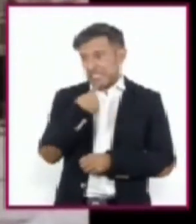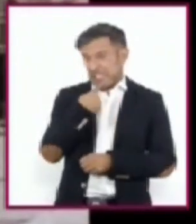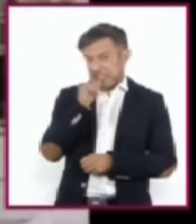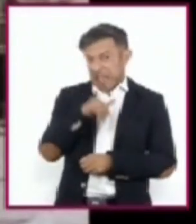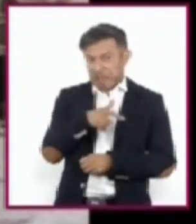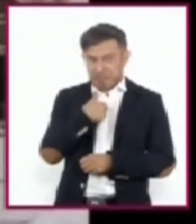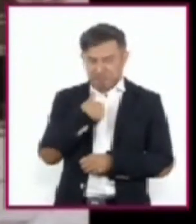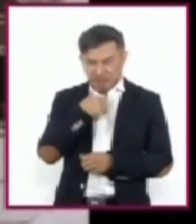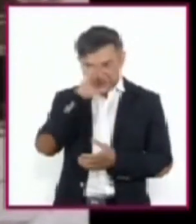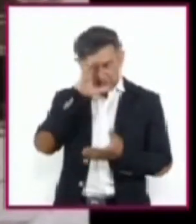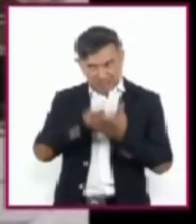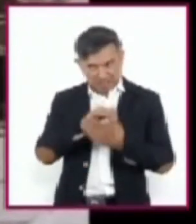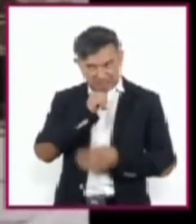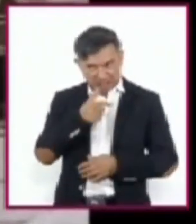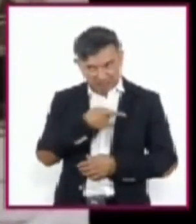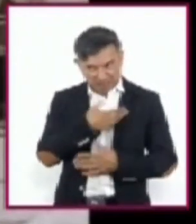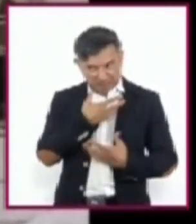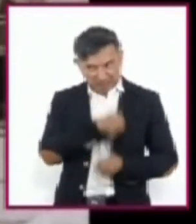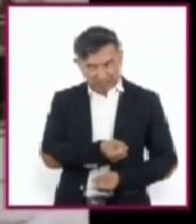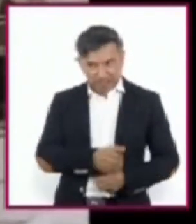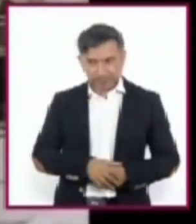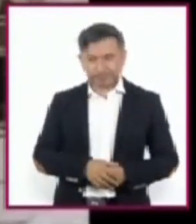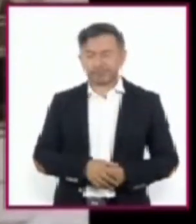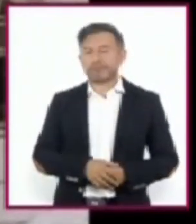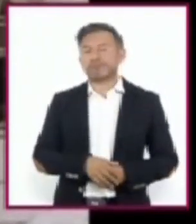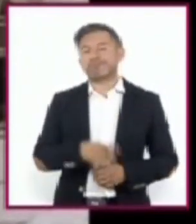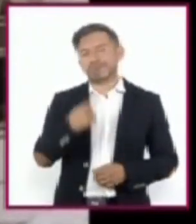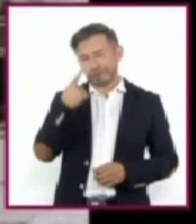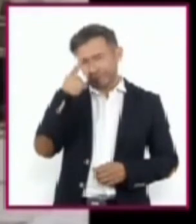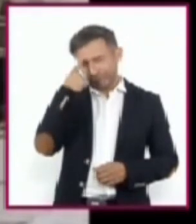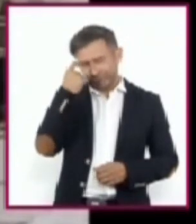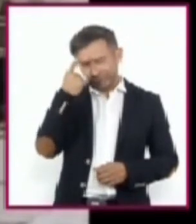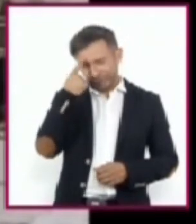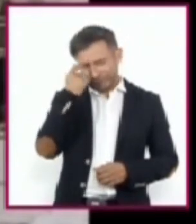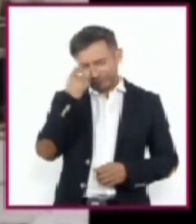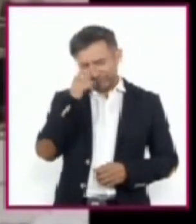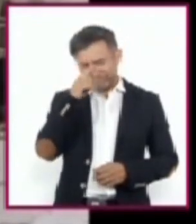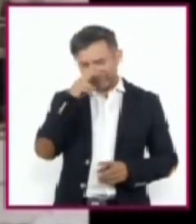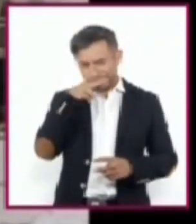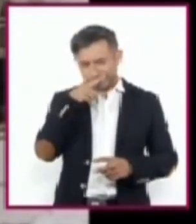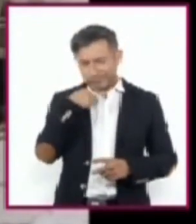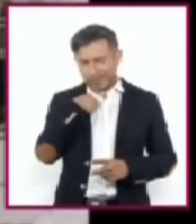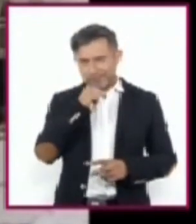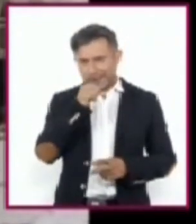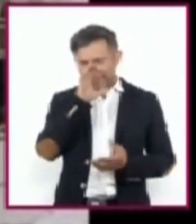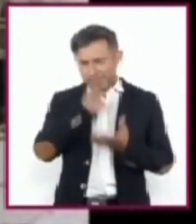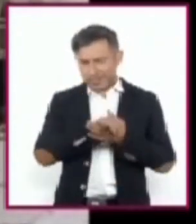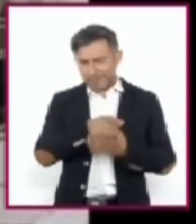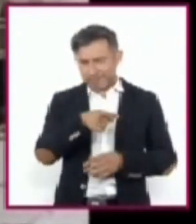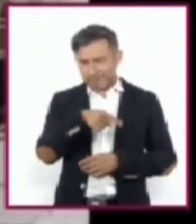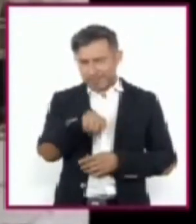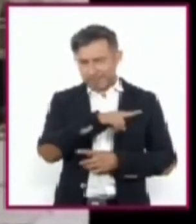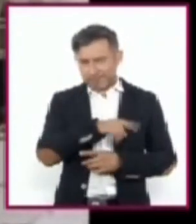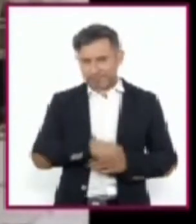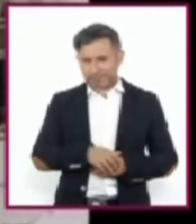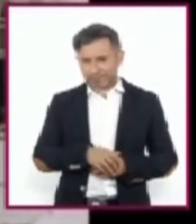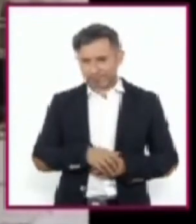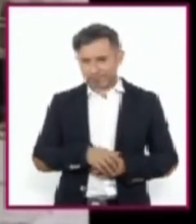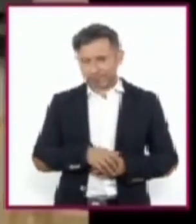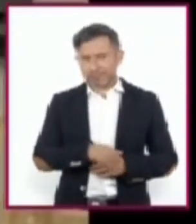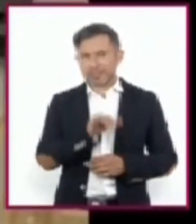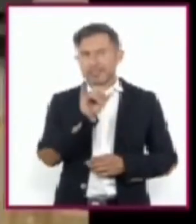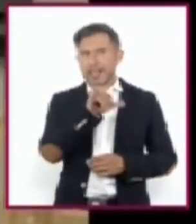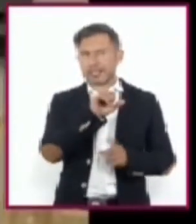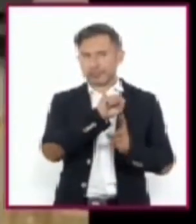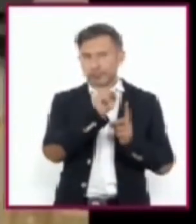him. No, I don't believe him either. This situation has another